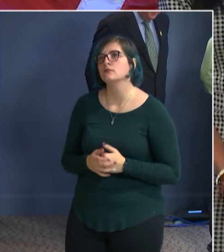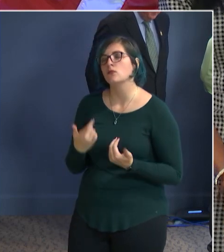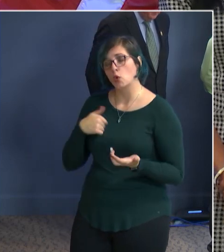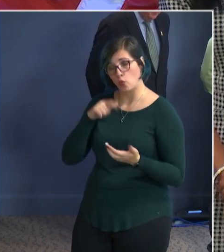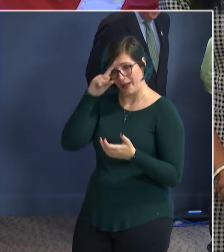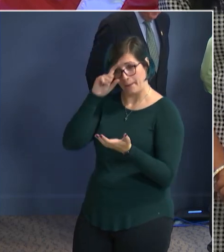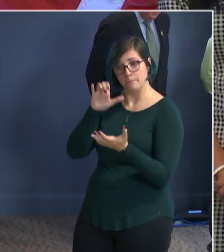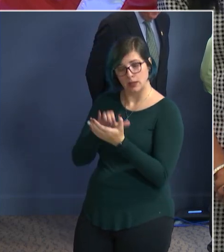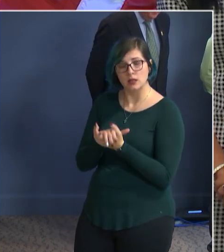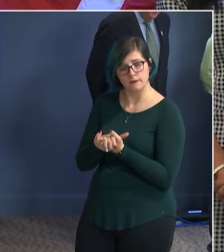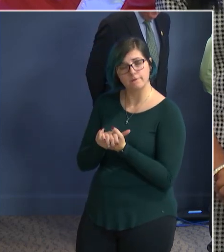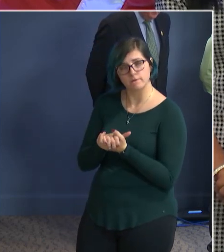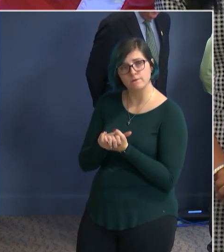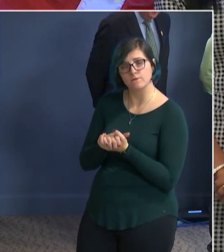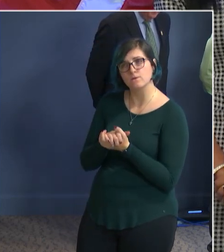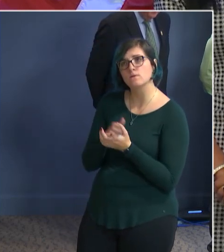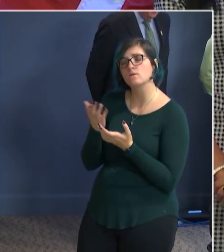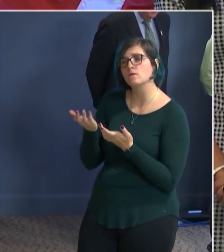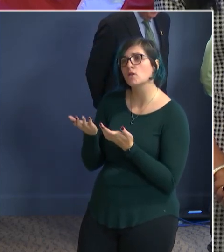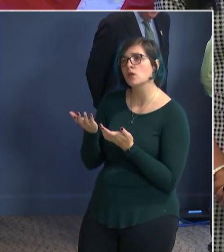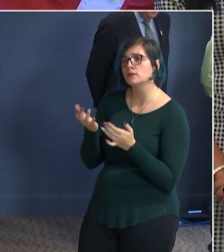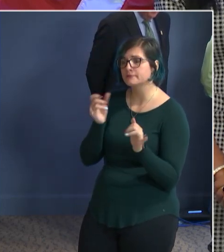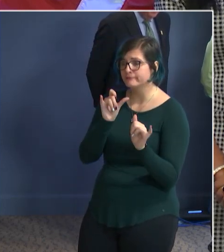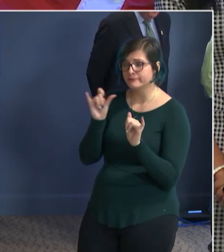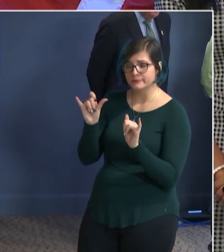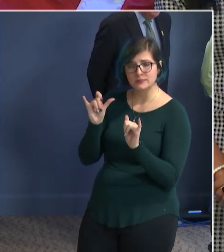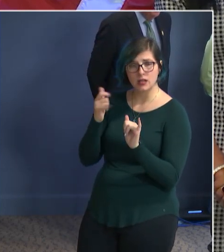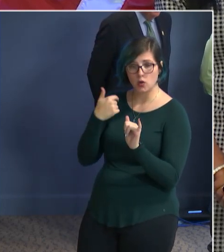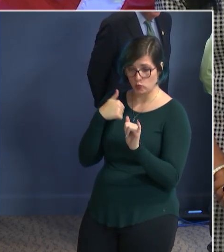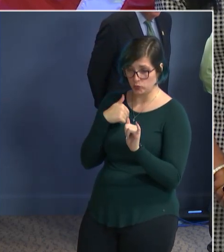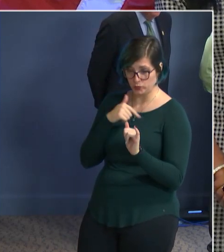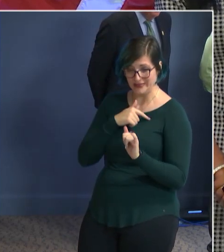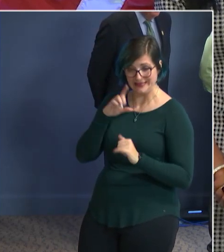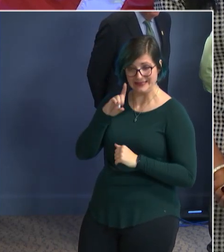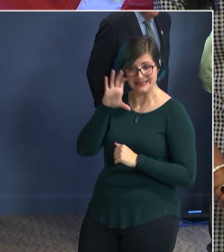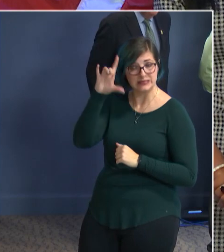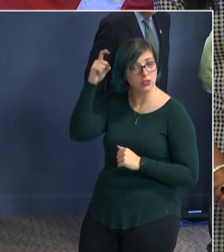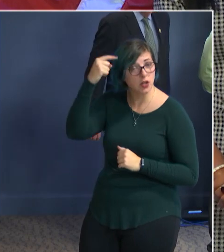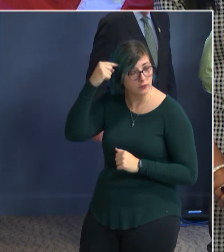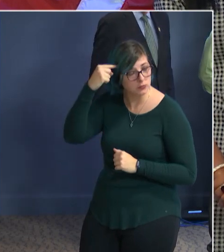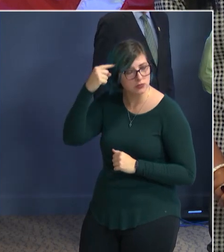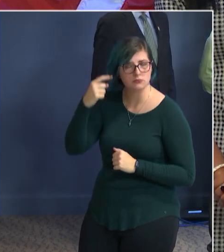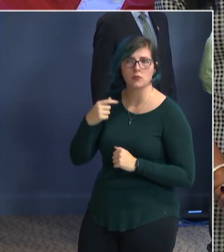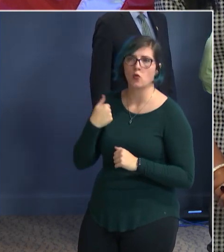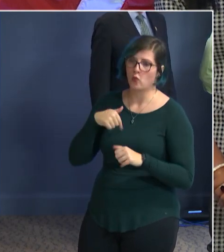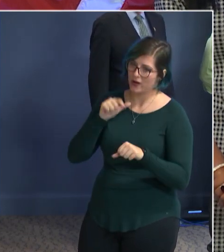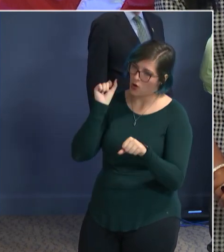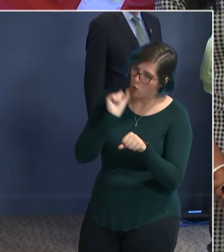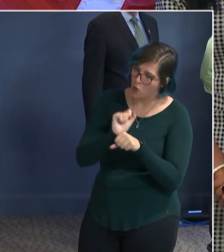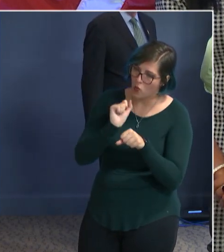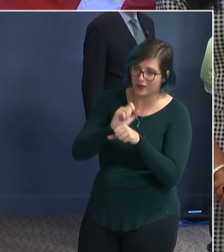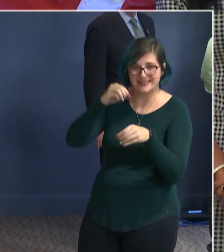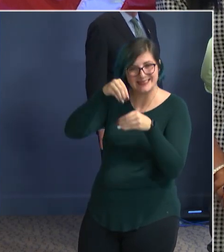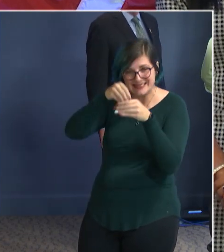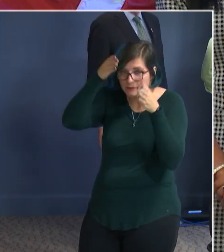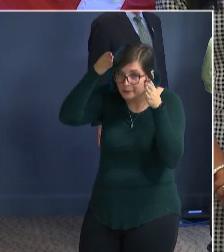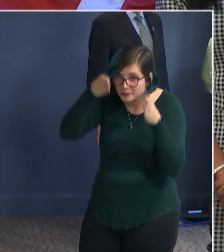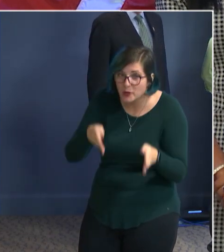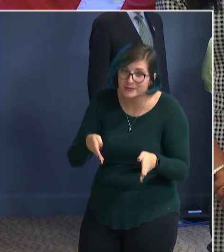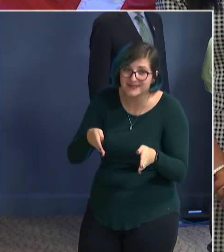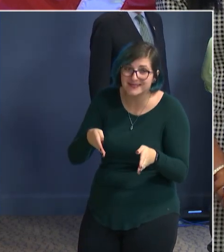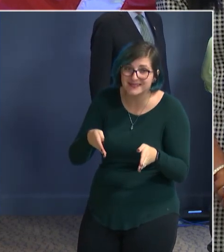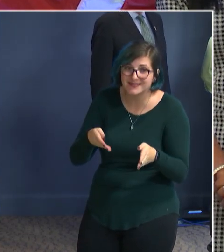believe firmly that just like we are in DC government, we are at work in person serving